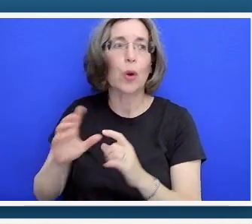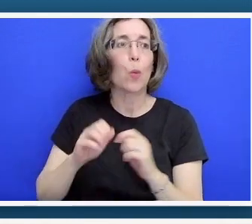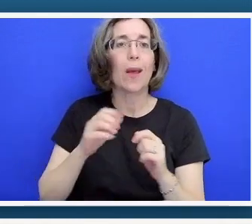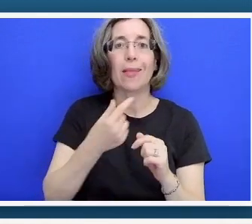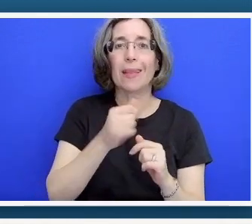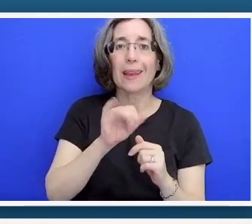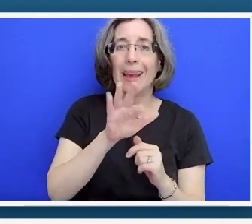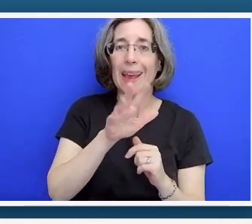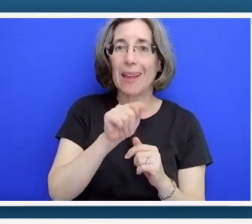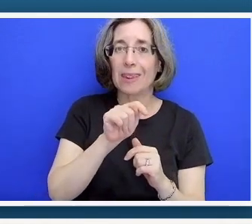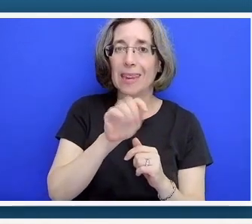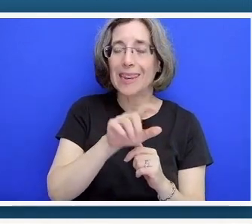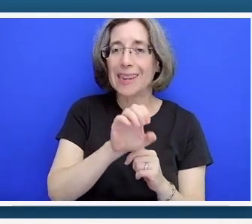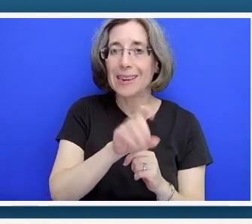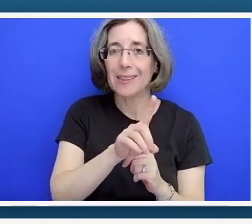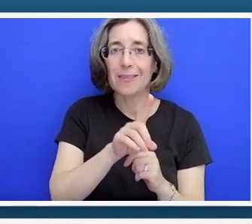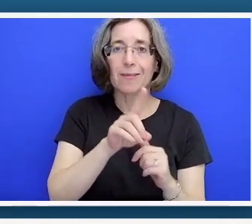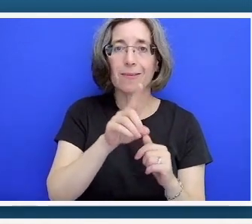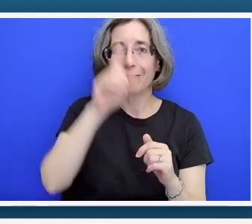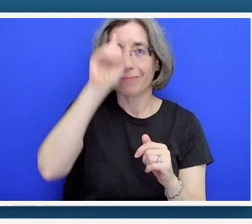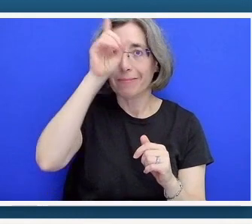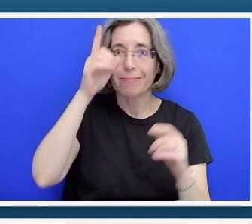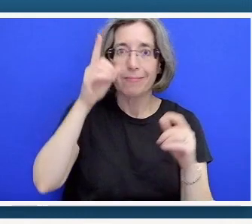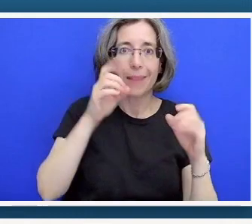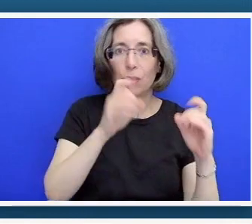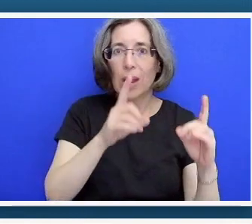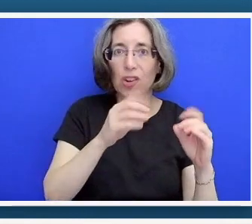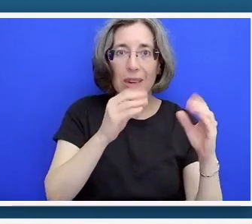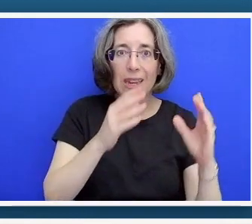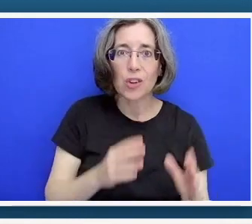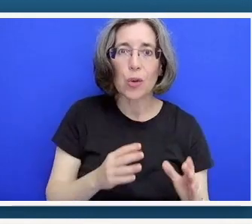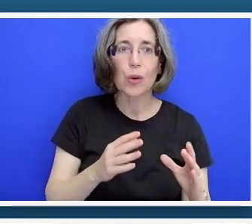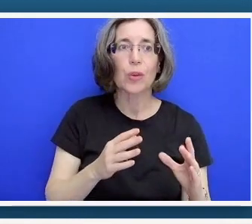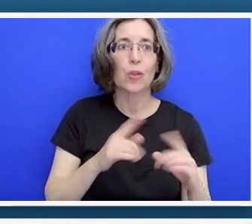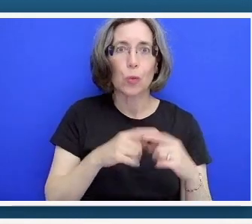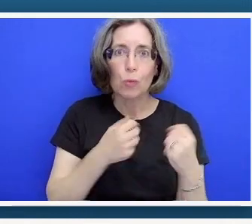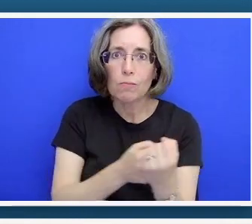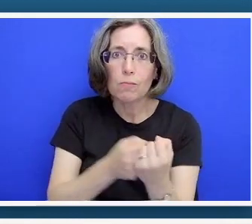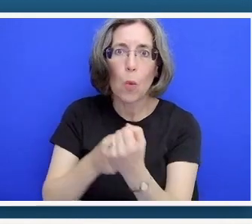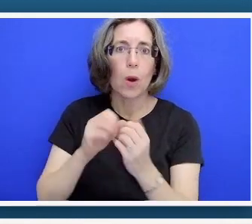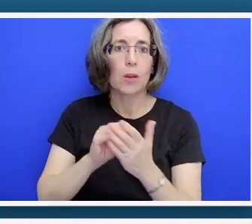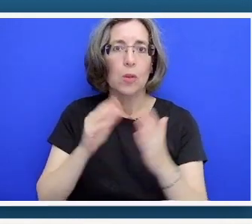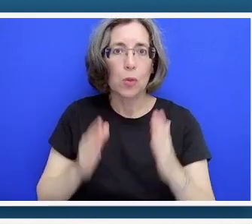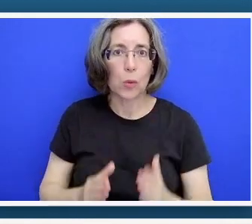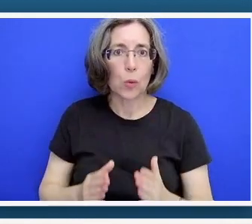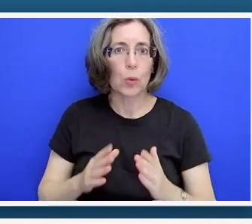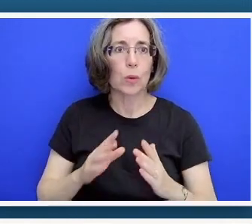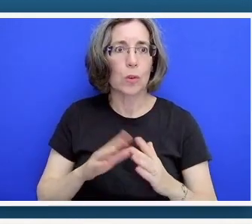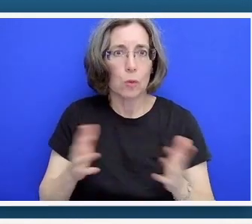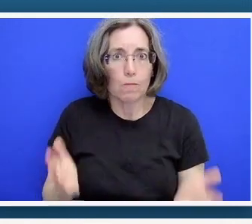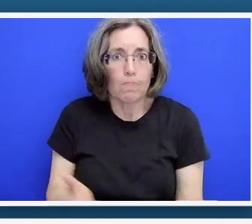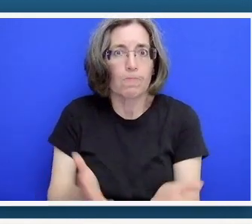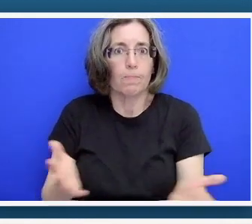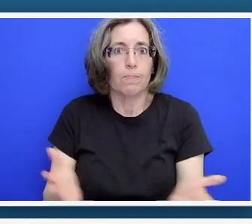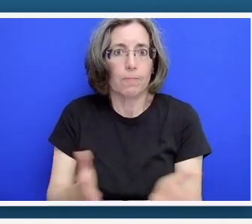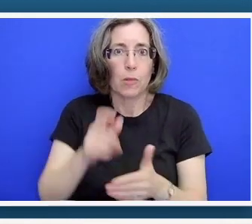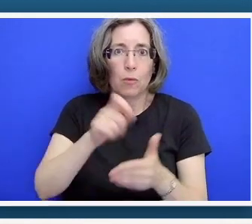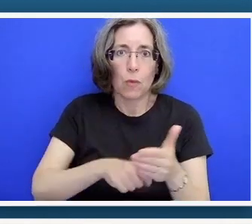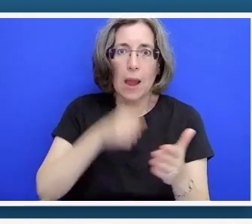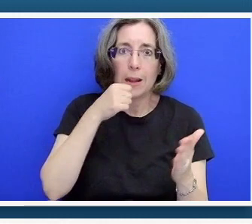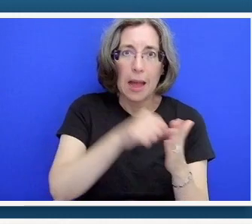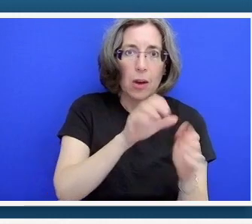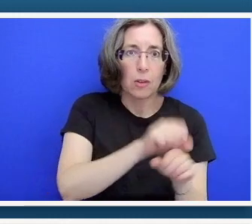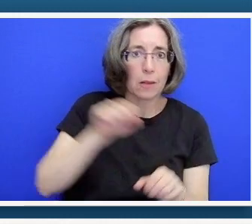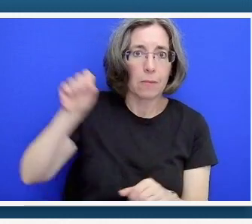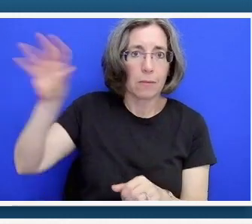students all have the scaffolding or the opportunities they need to get those letters out there. Plus the real world